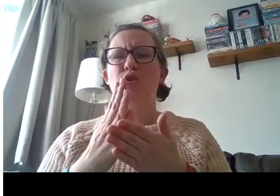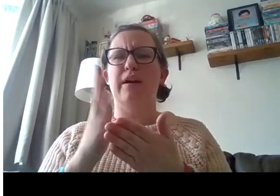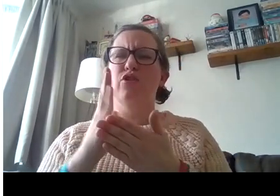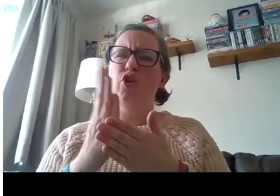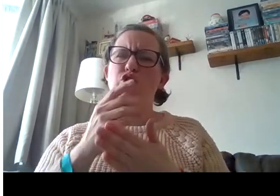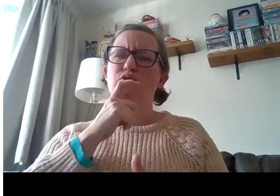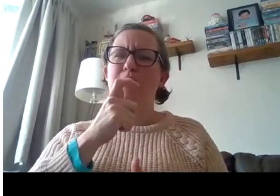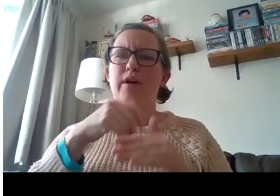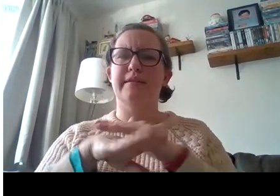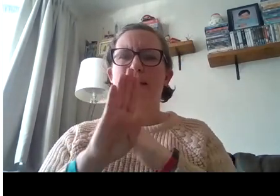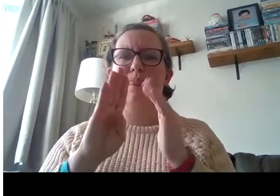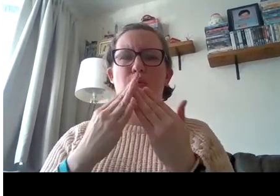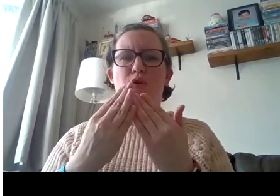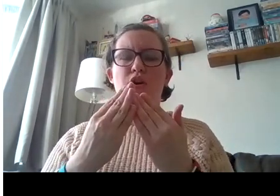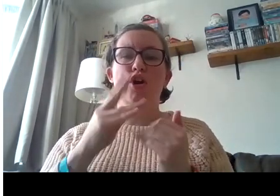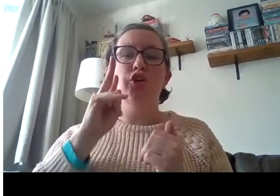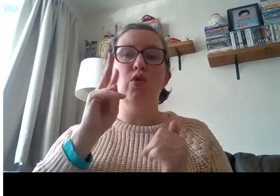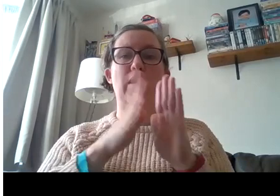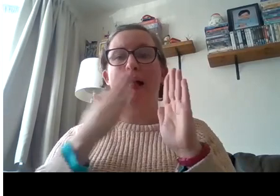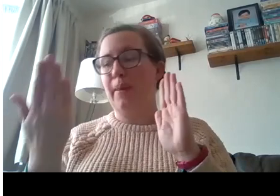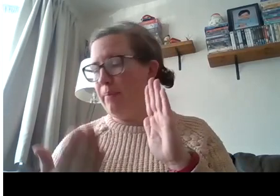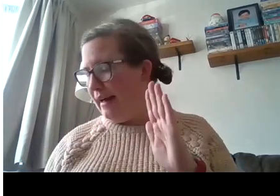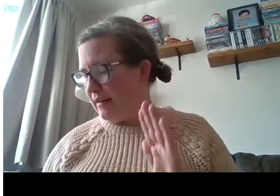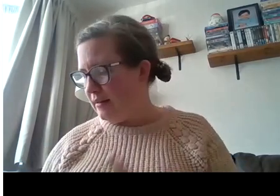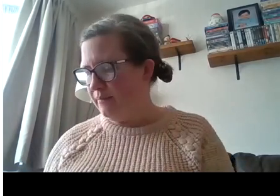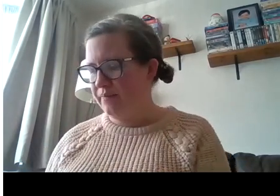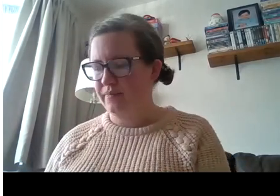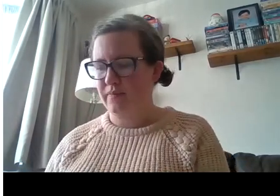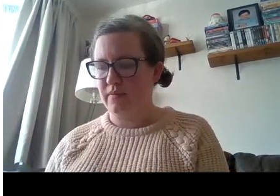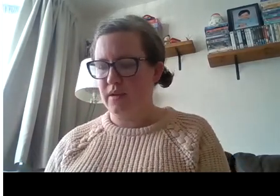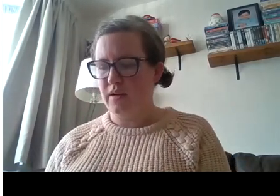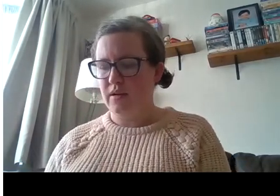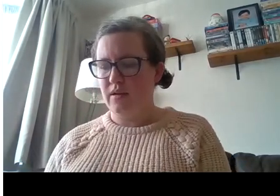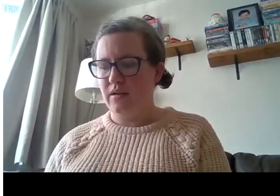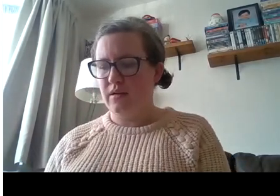Make sure, if you're not sure about words in the book, you look at the back.